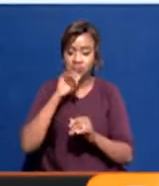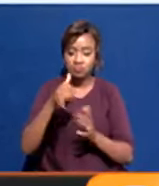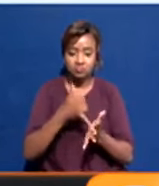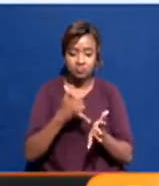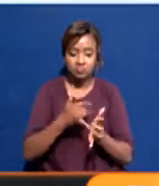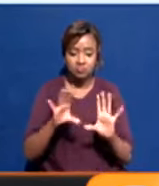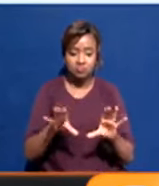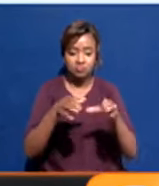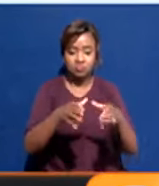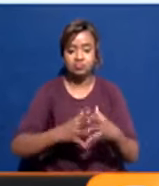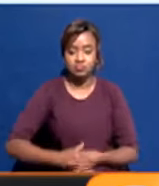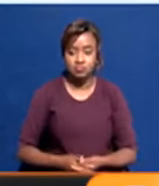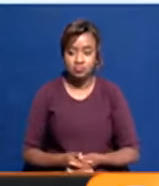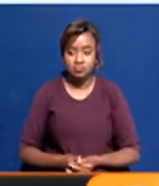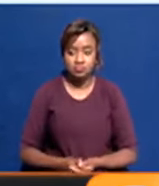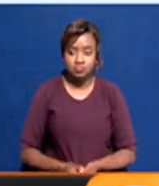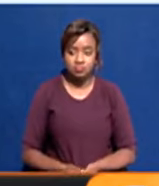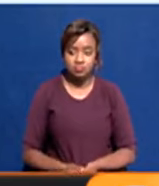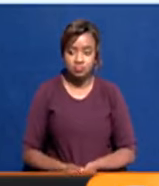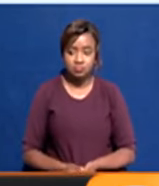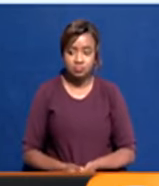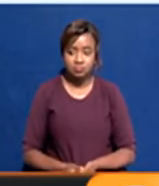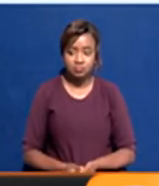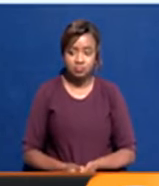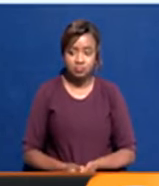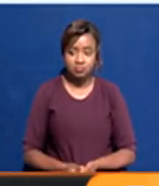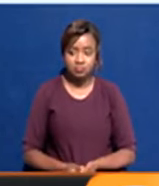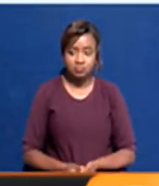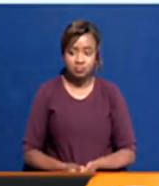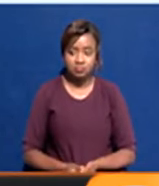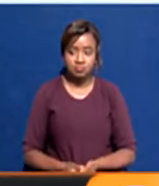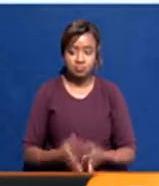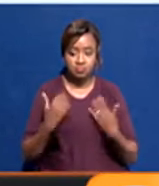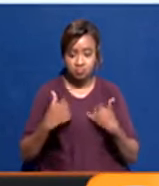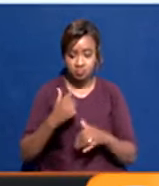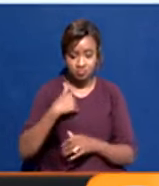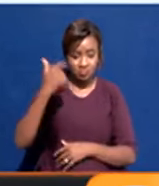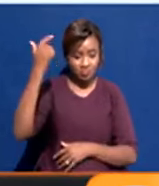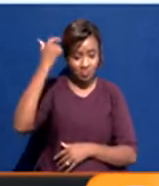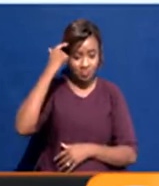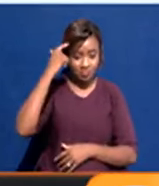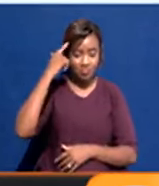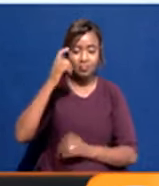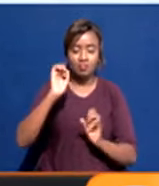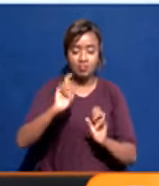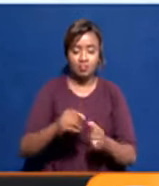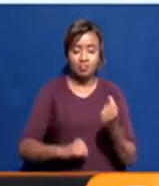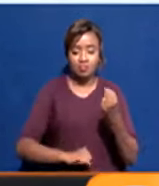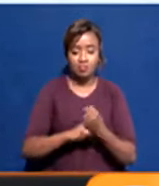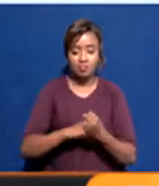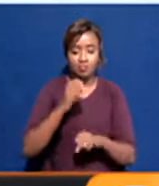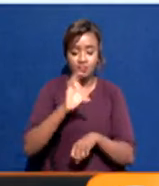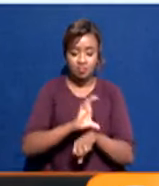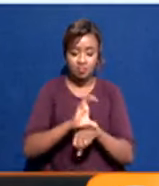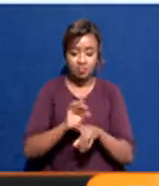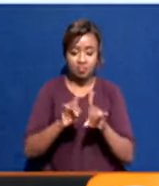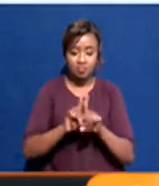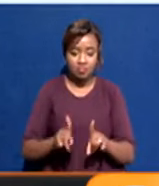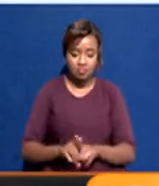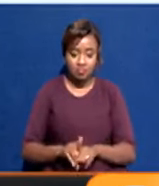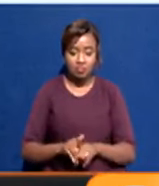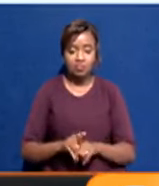I think we should really just accept and appreciate the church. It's a compliment. Yeah. But as government, I think